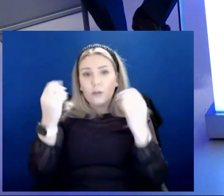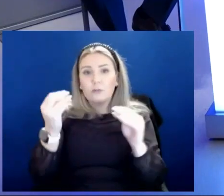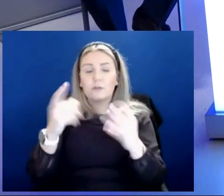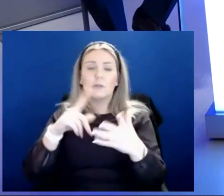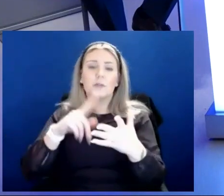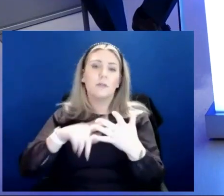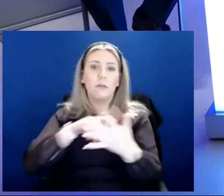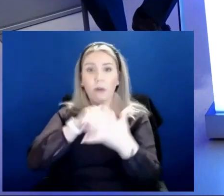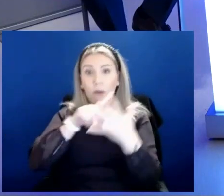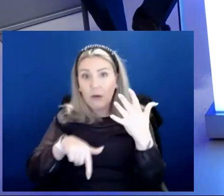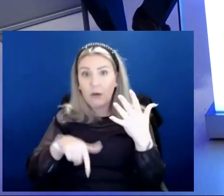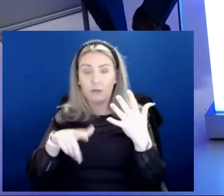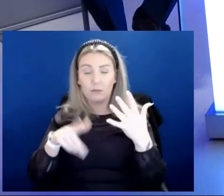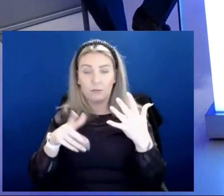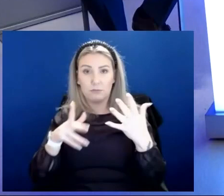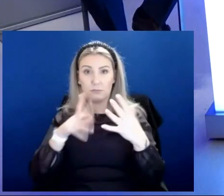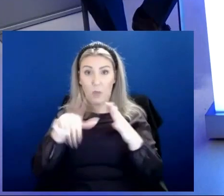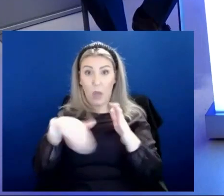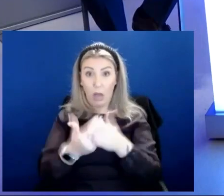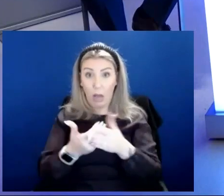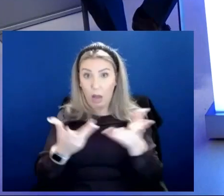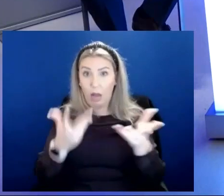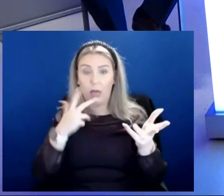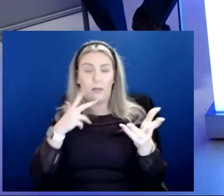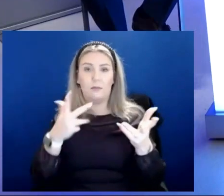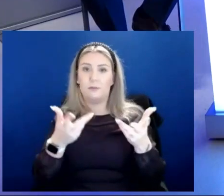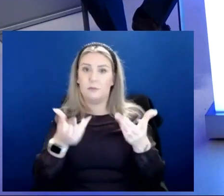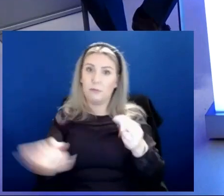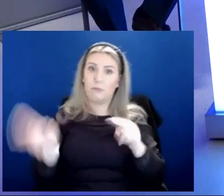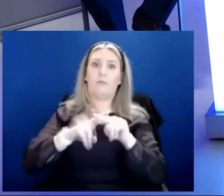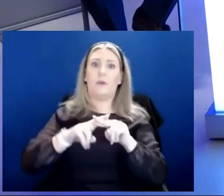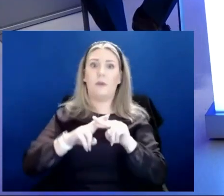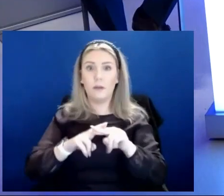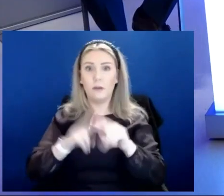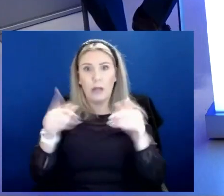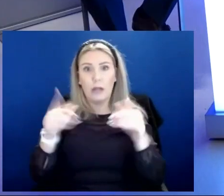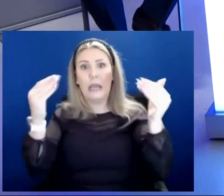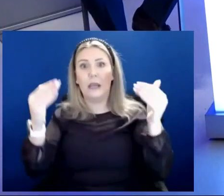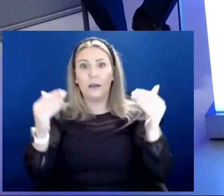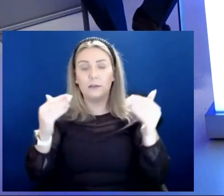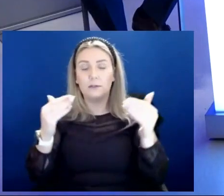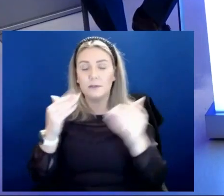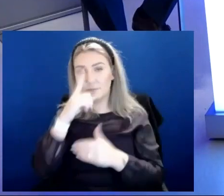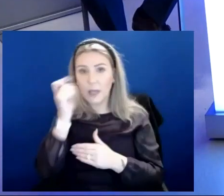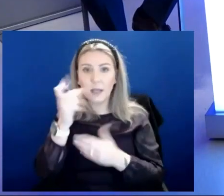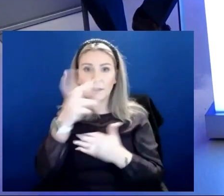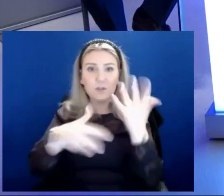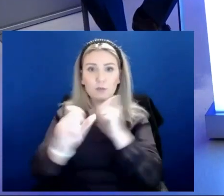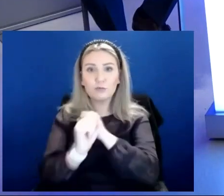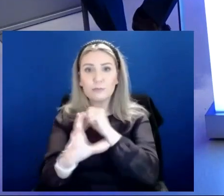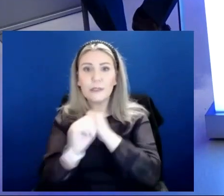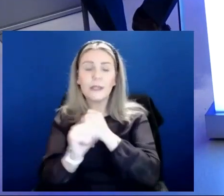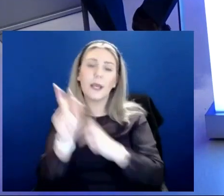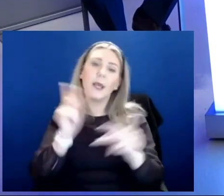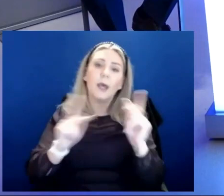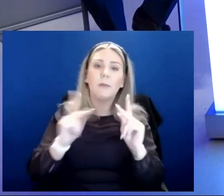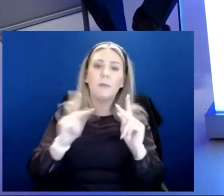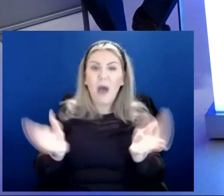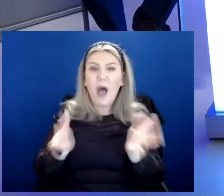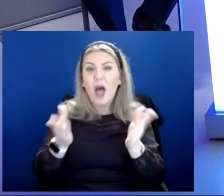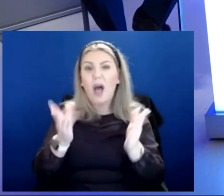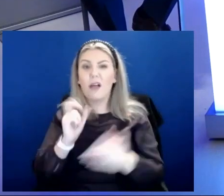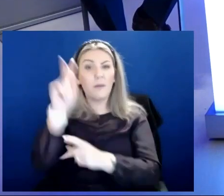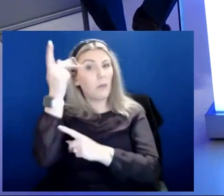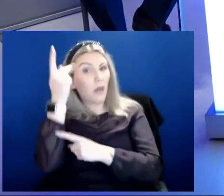magnified right now, and no thanks to social media and people getting everybody all riled up about things. And of course it takes a political stance and all